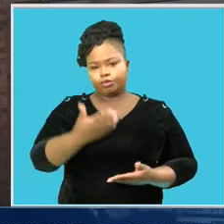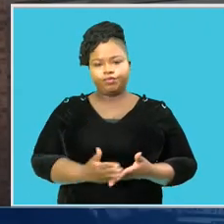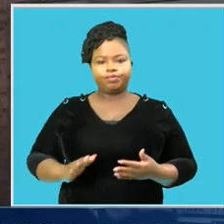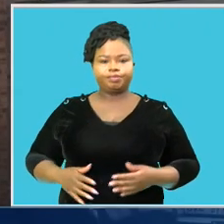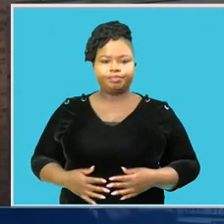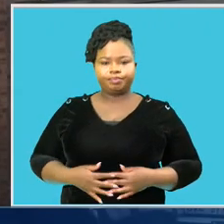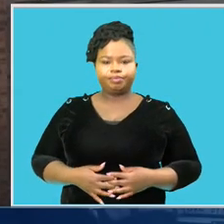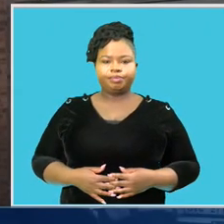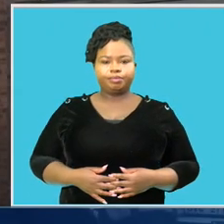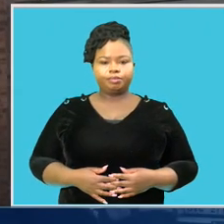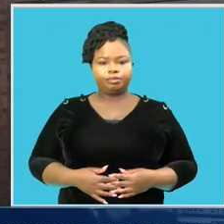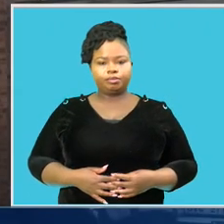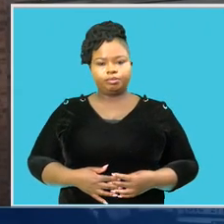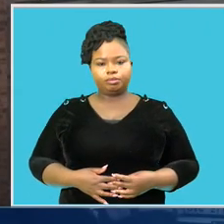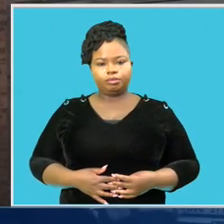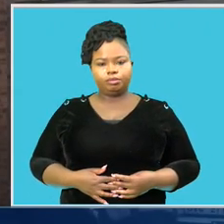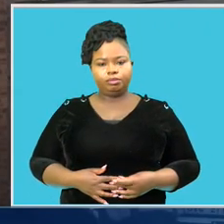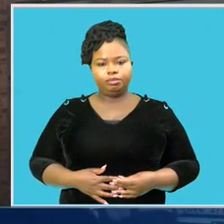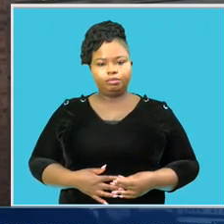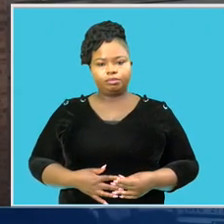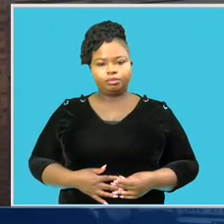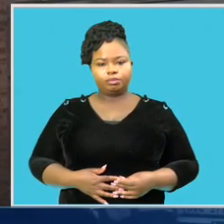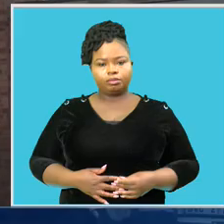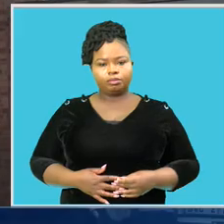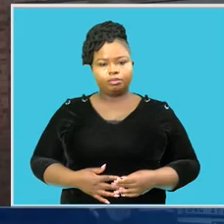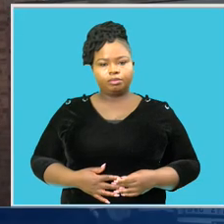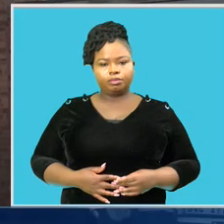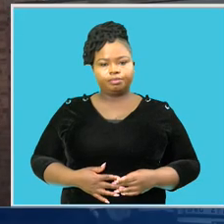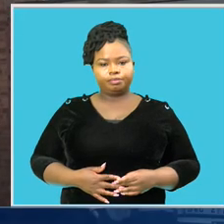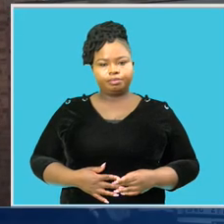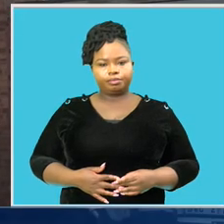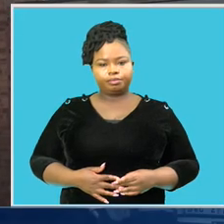Ezindabeni zeSoweto TV, ngikunokulunga Mthembu ngise-Alexandra.